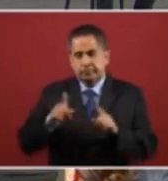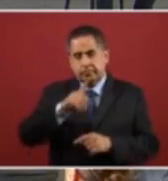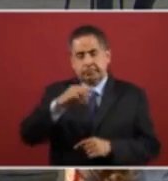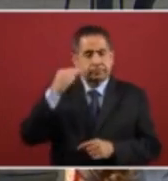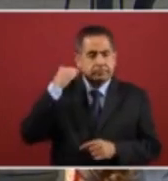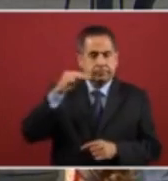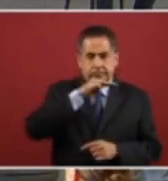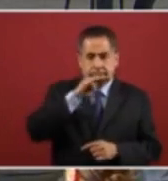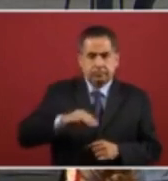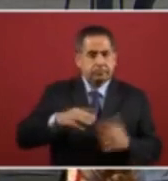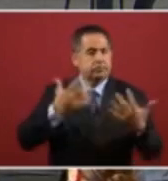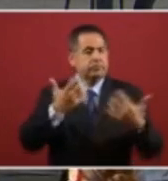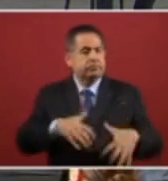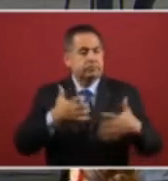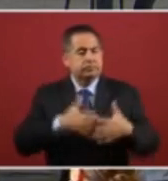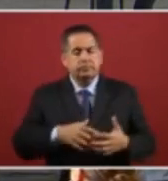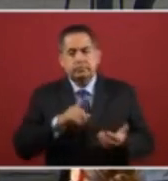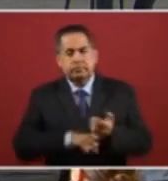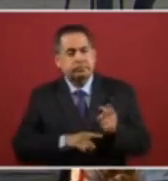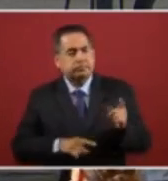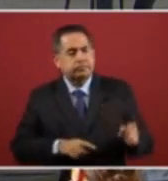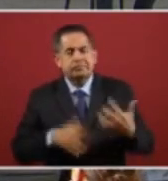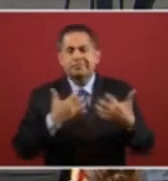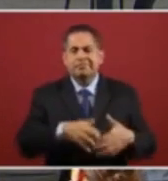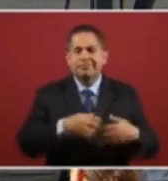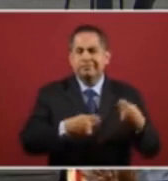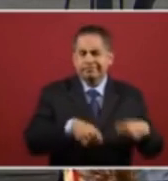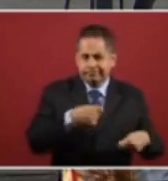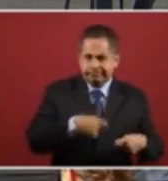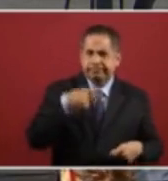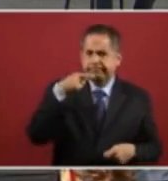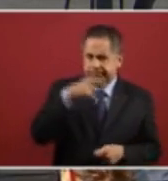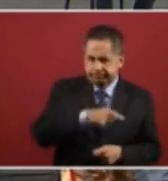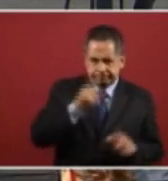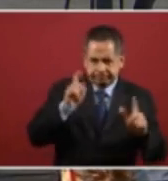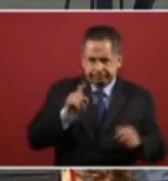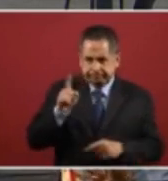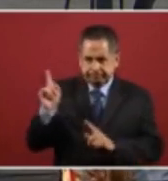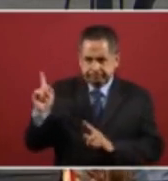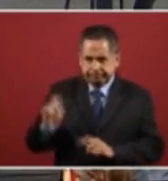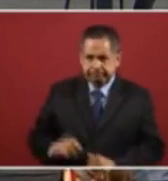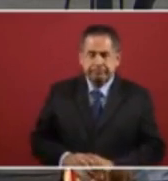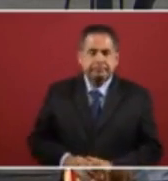That was in Michoacán, in a plastics factory.